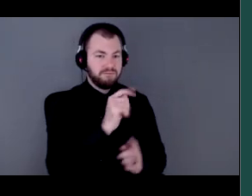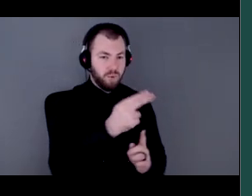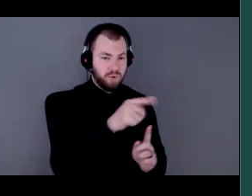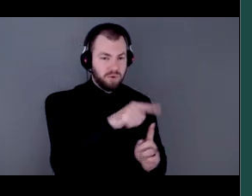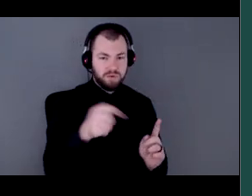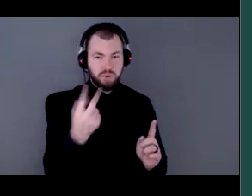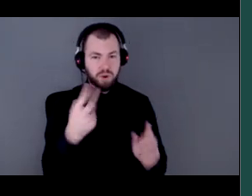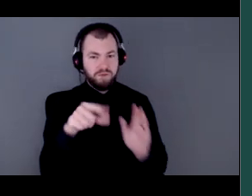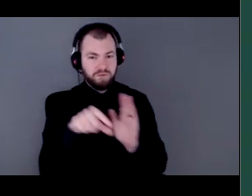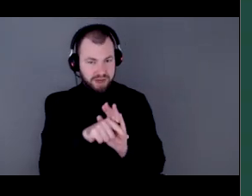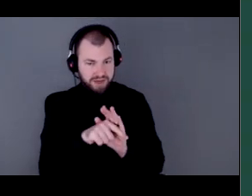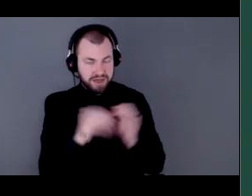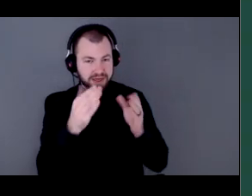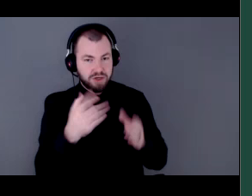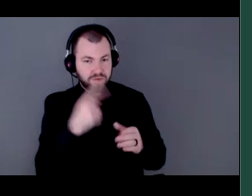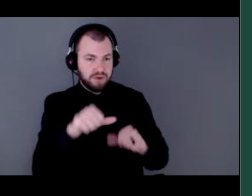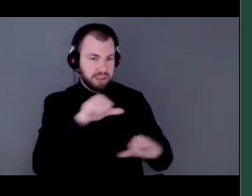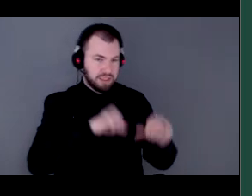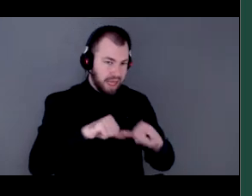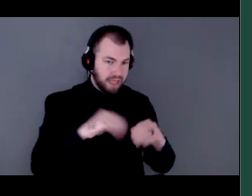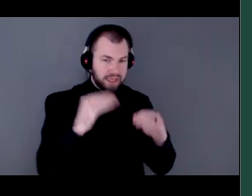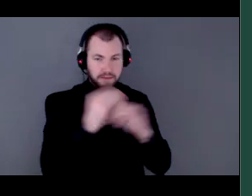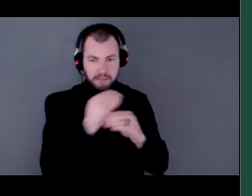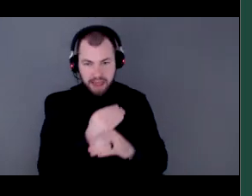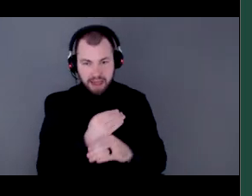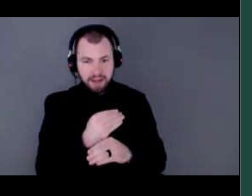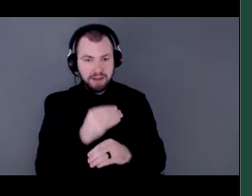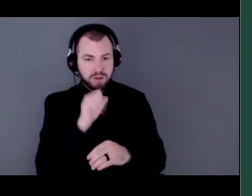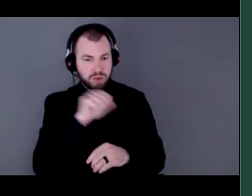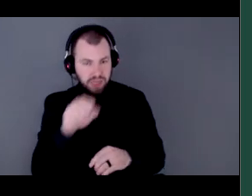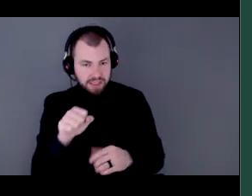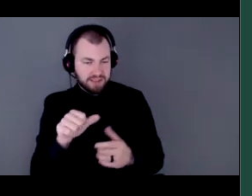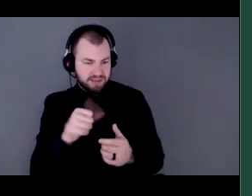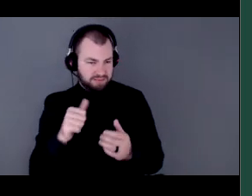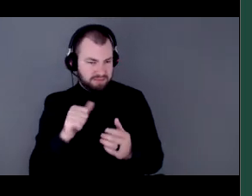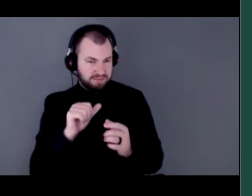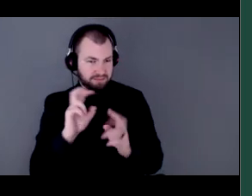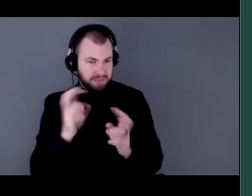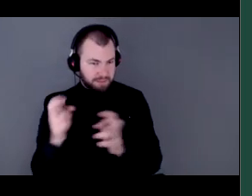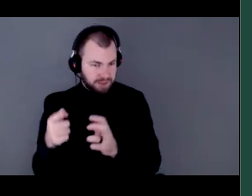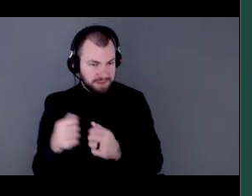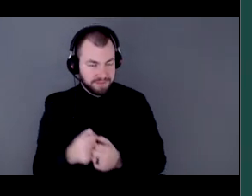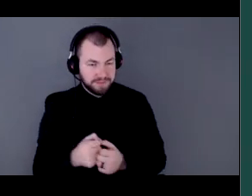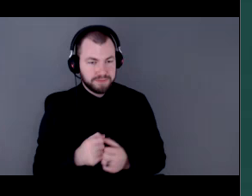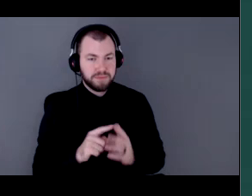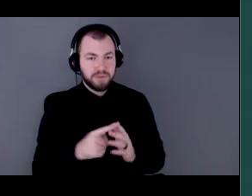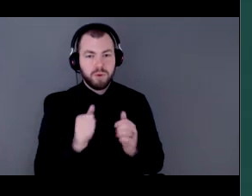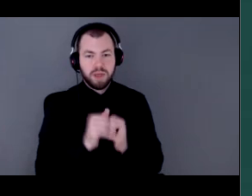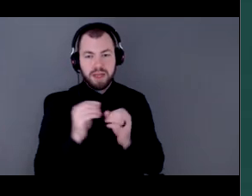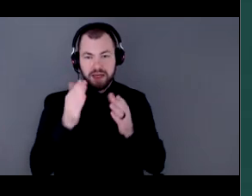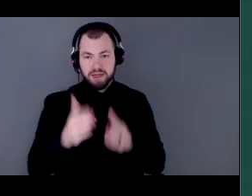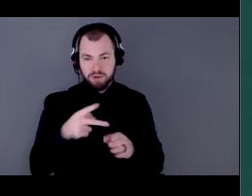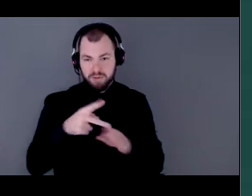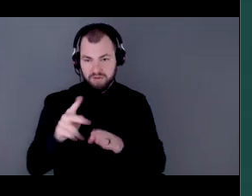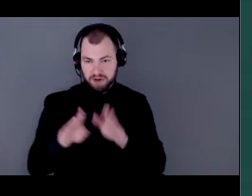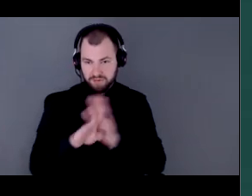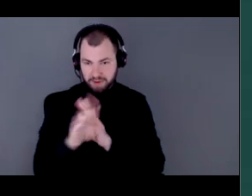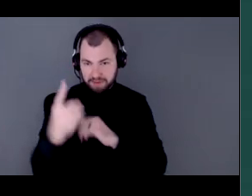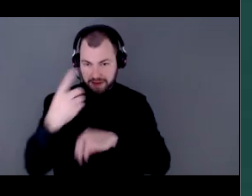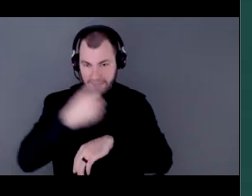math, social studies, and other subjects. We start with a teacher professional development day, then we have monthly cleanups in the